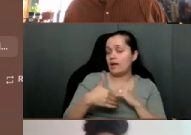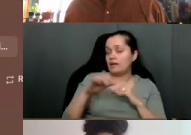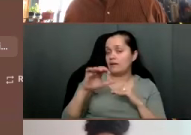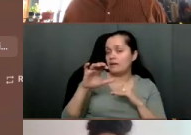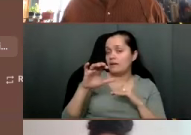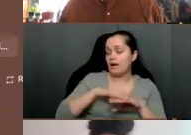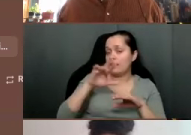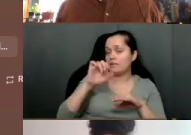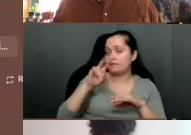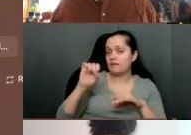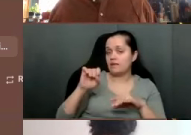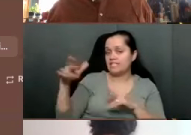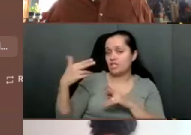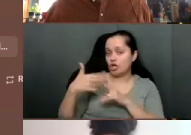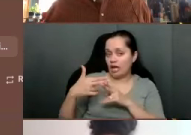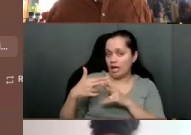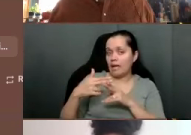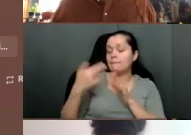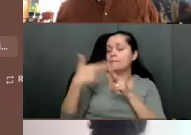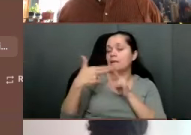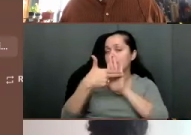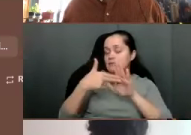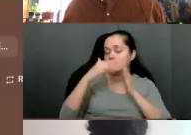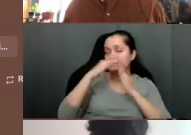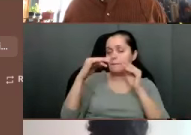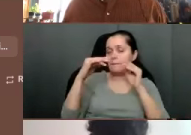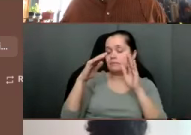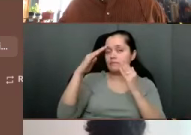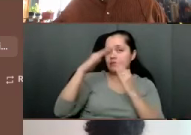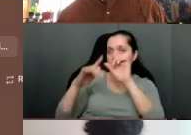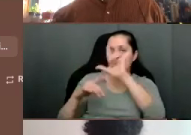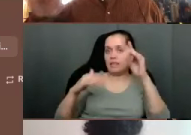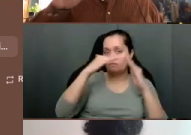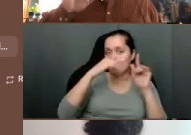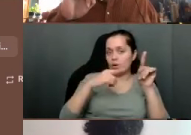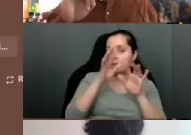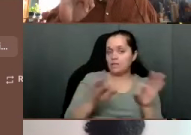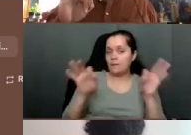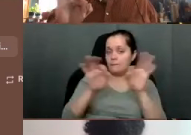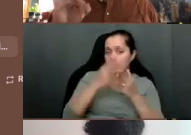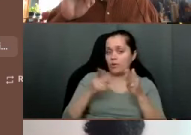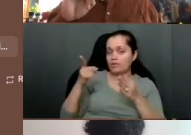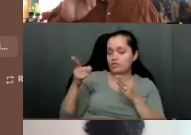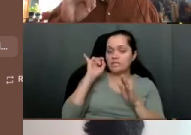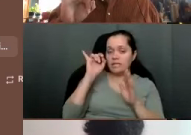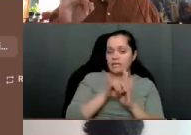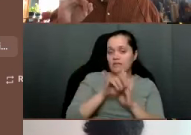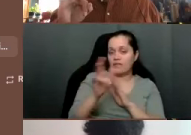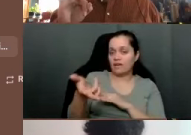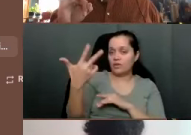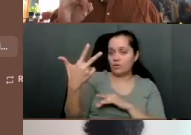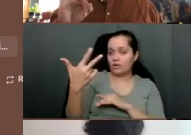canvas. She's got her name. She's got a title up in the top left corner. But the key thing is she's identified